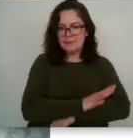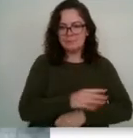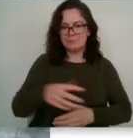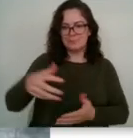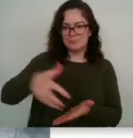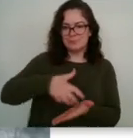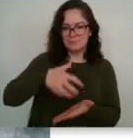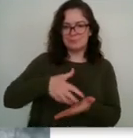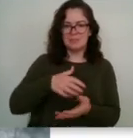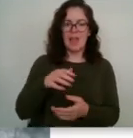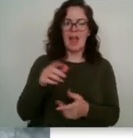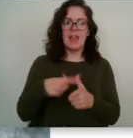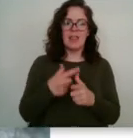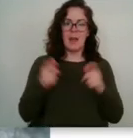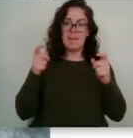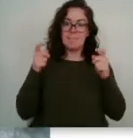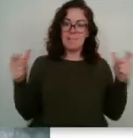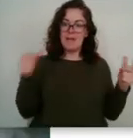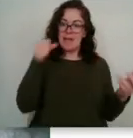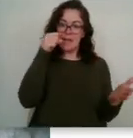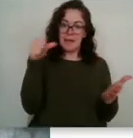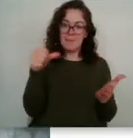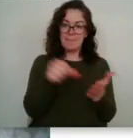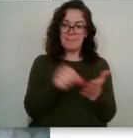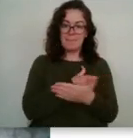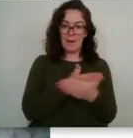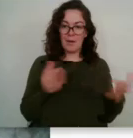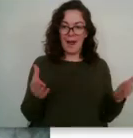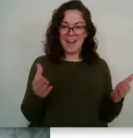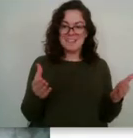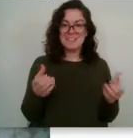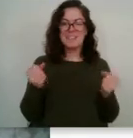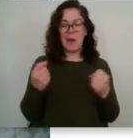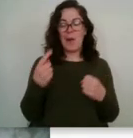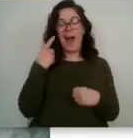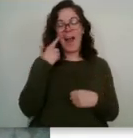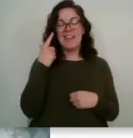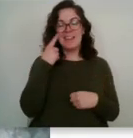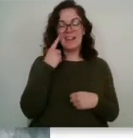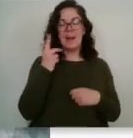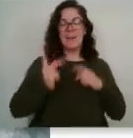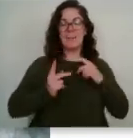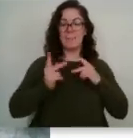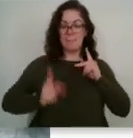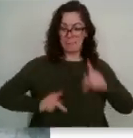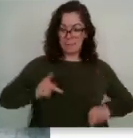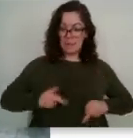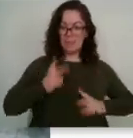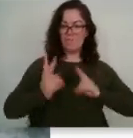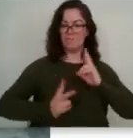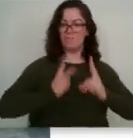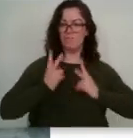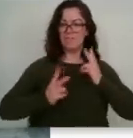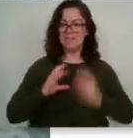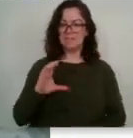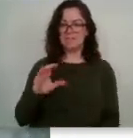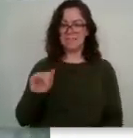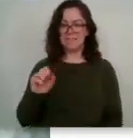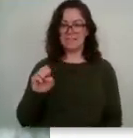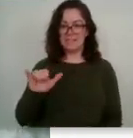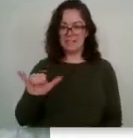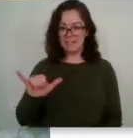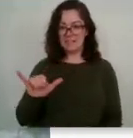giant mailbox. I bet you people go to this town of Casey just to see these large statues. Pretty